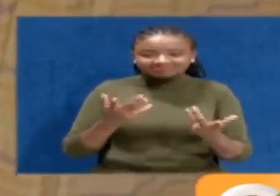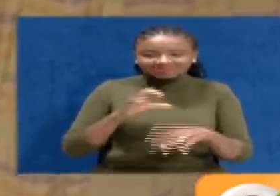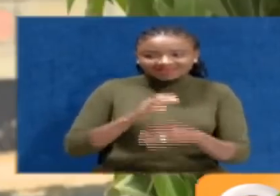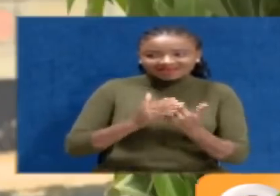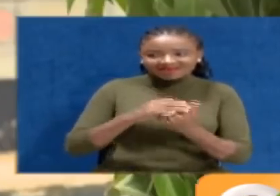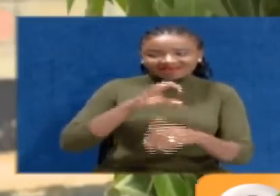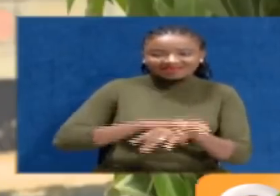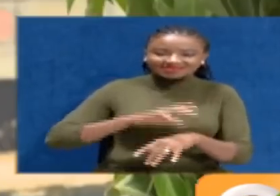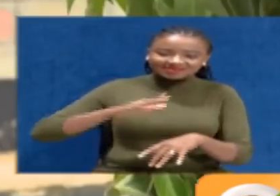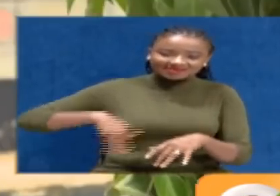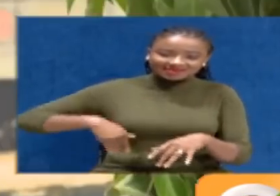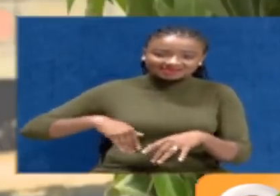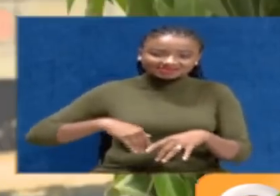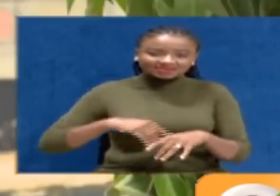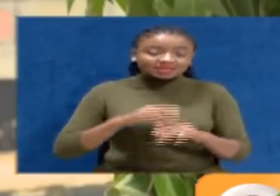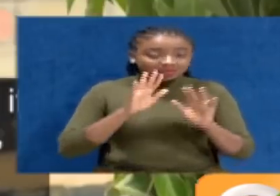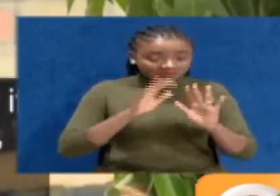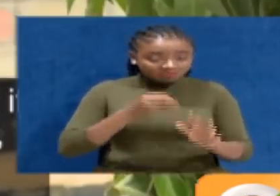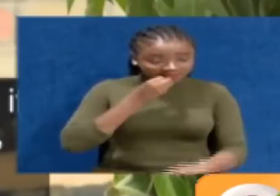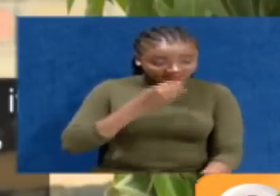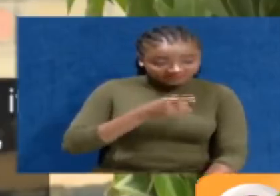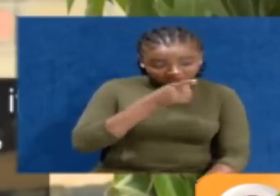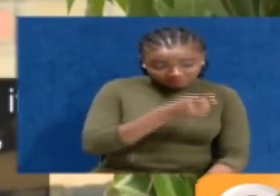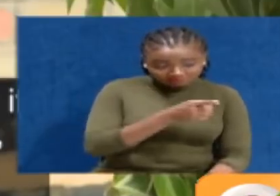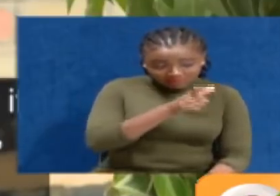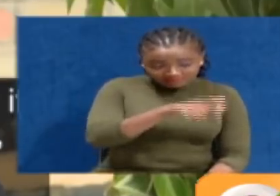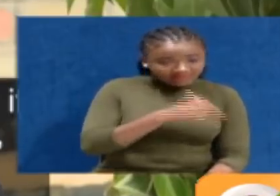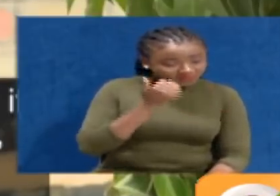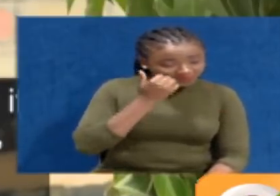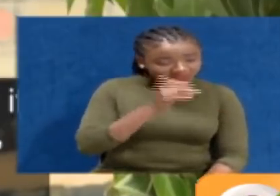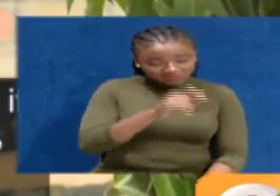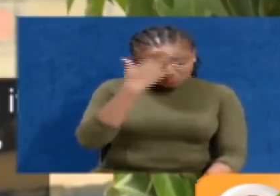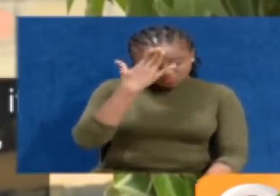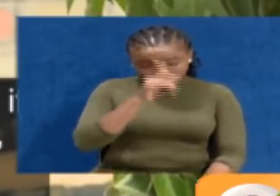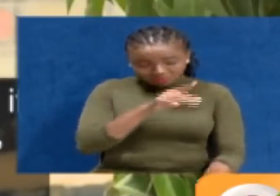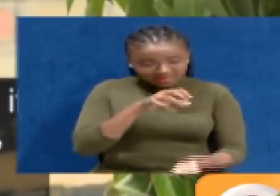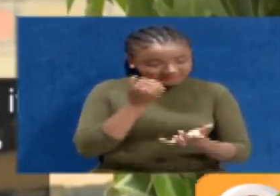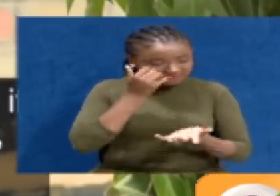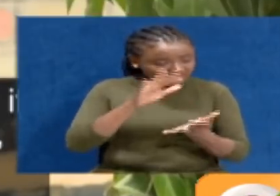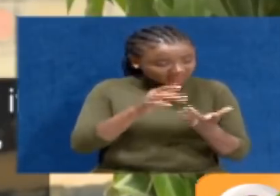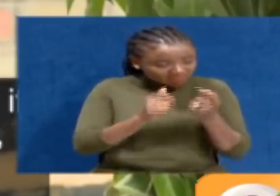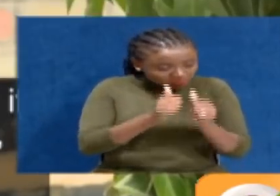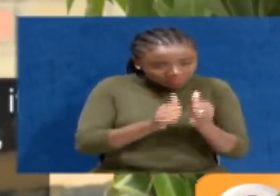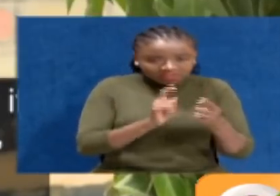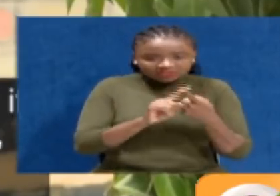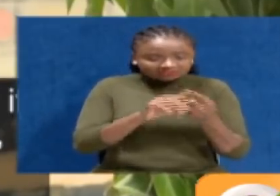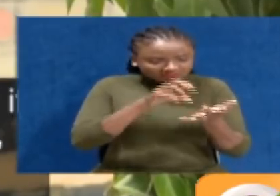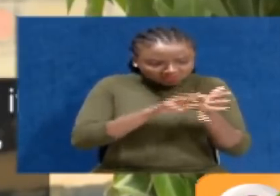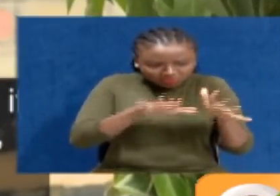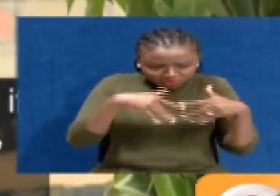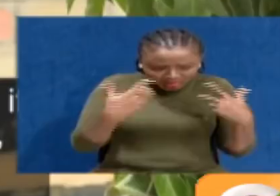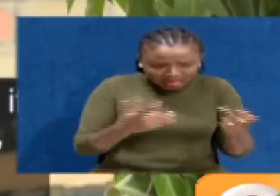late. Kitu ya kwanza ni kumjulisha mgonjwa ajue hali yake, ugonjwa gani, na